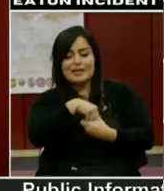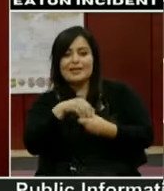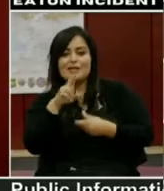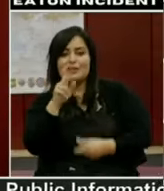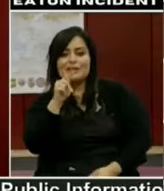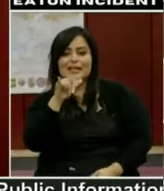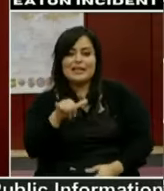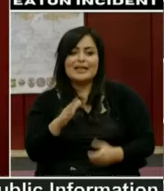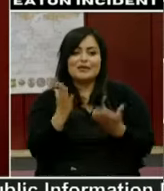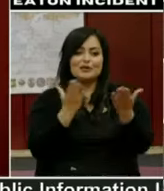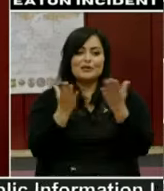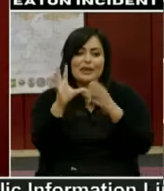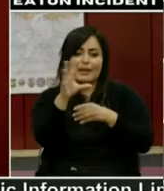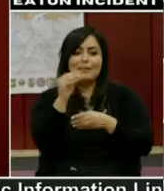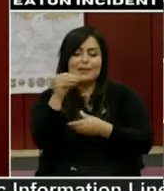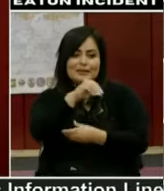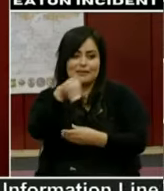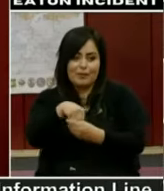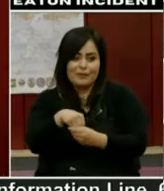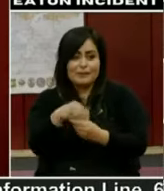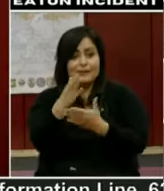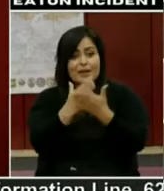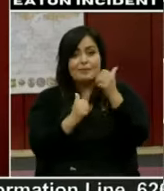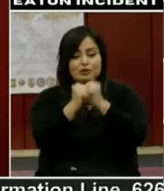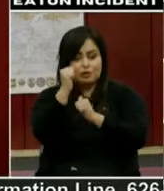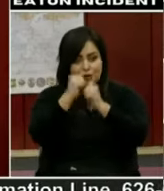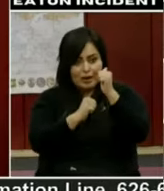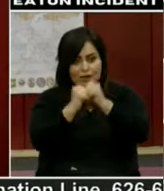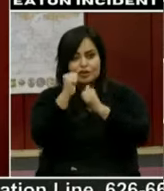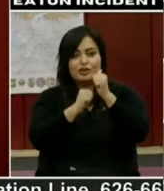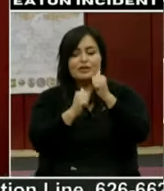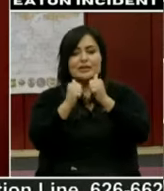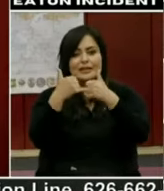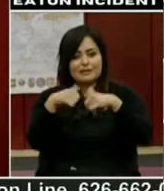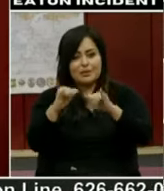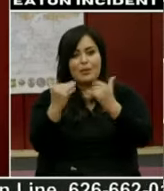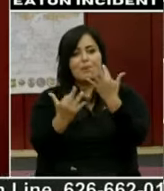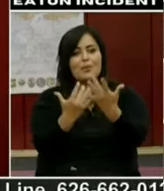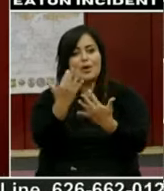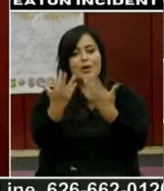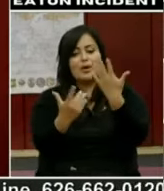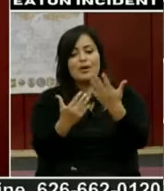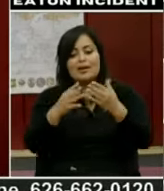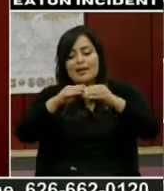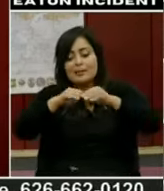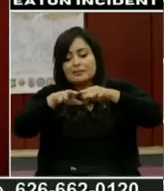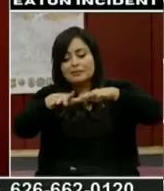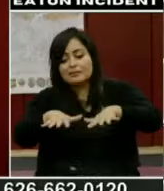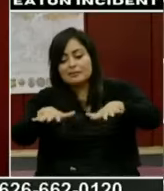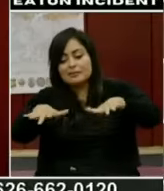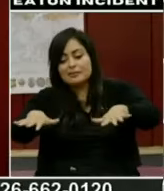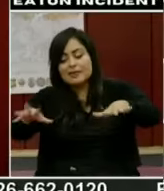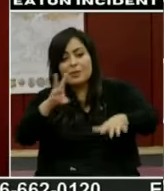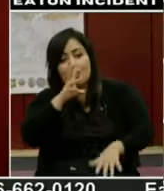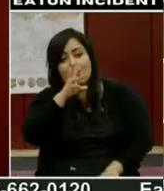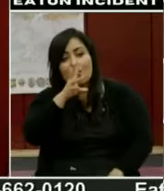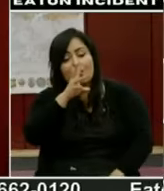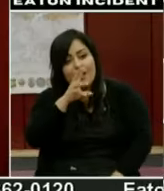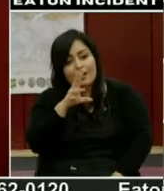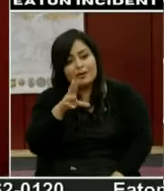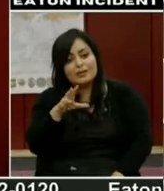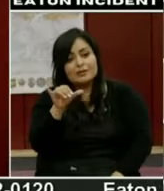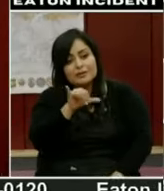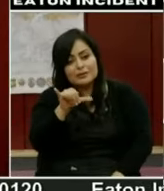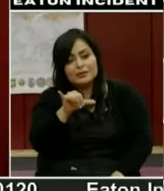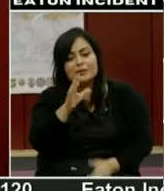open gas lines for structures that have been lost that have just continued to burn. The water supply has been contaminated, so we're